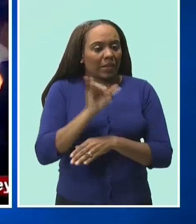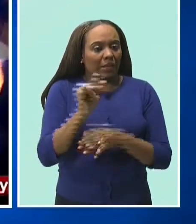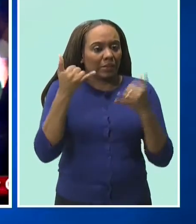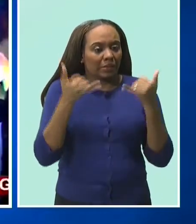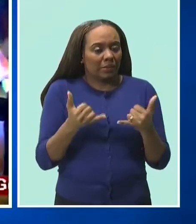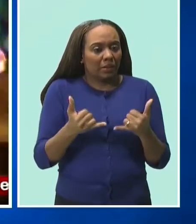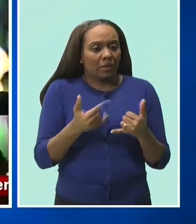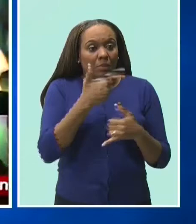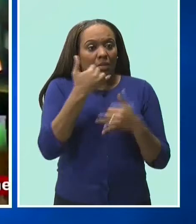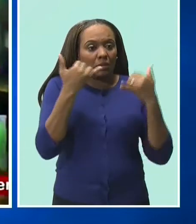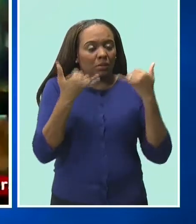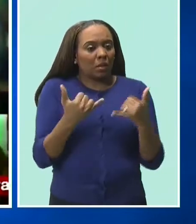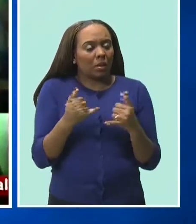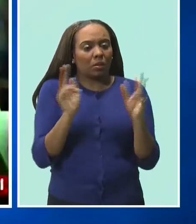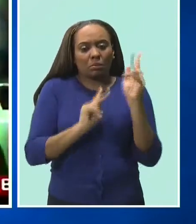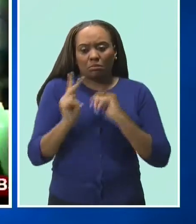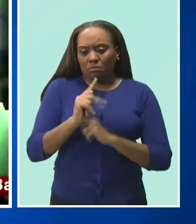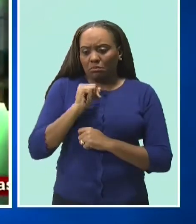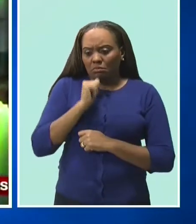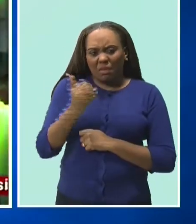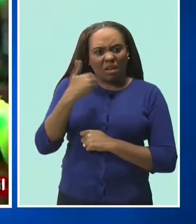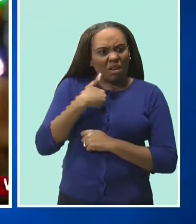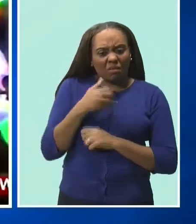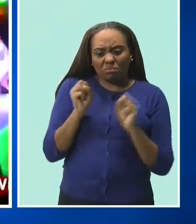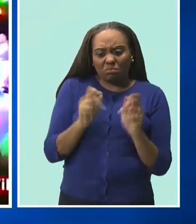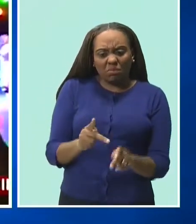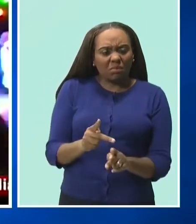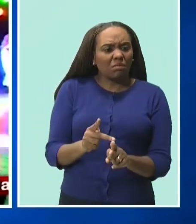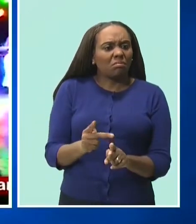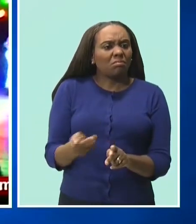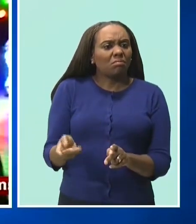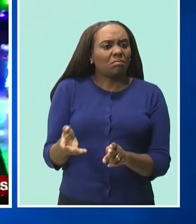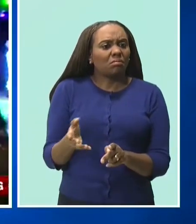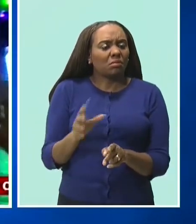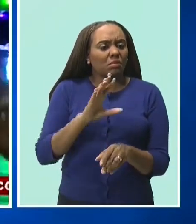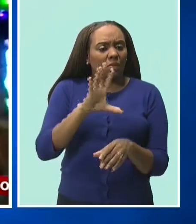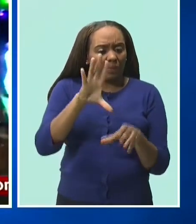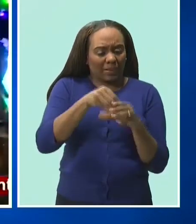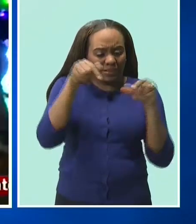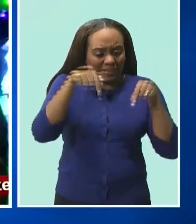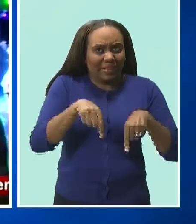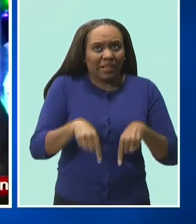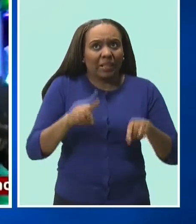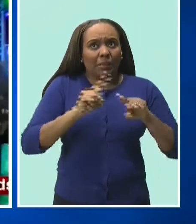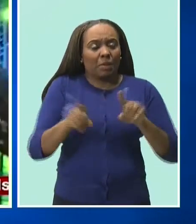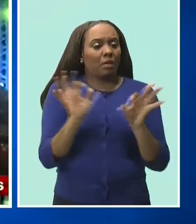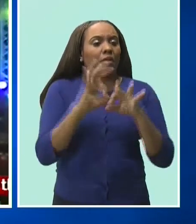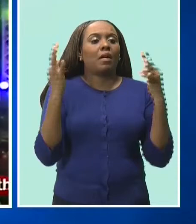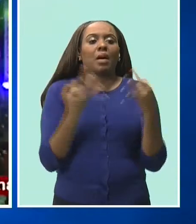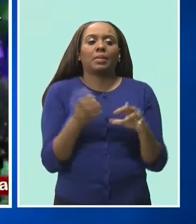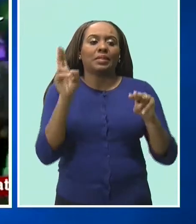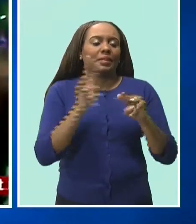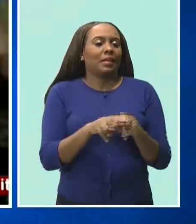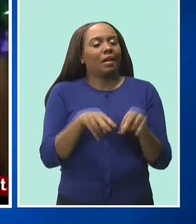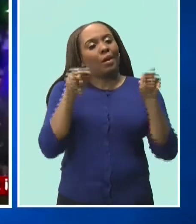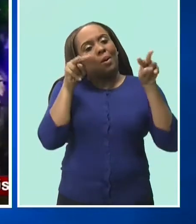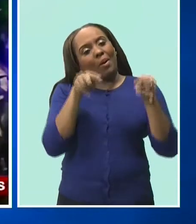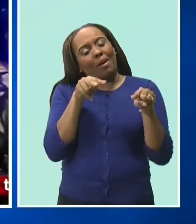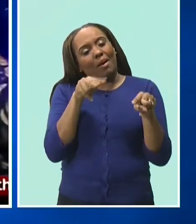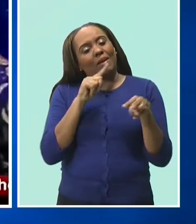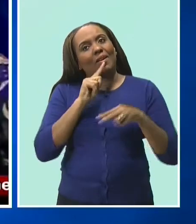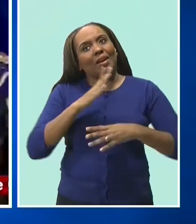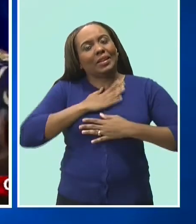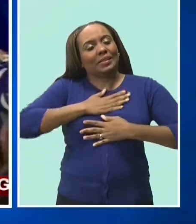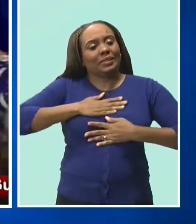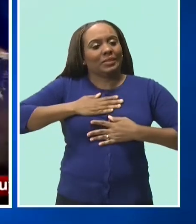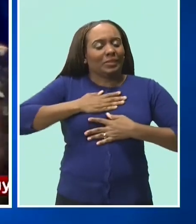now, actually, there are people who don't get to come to the shows. Now you have families could sit down and watch the artists and enjoy